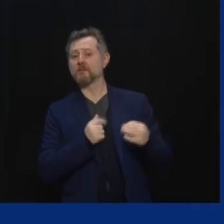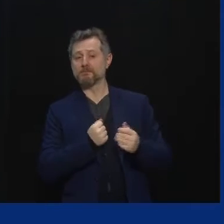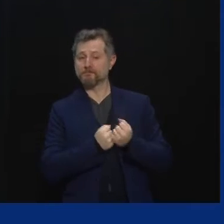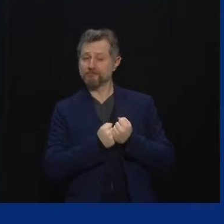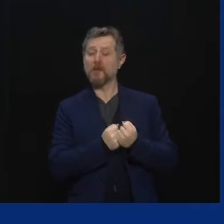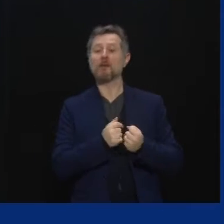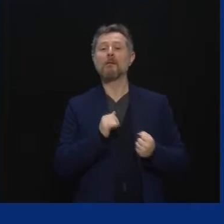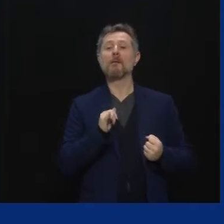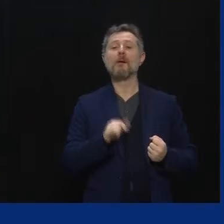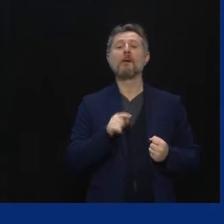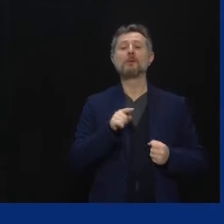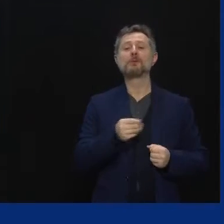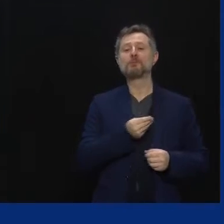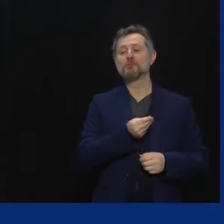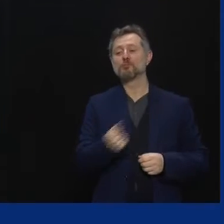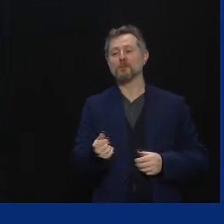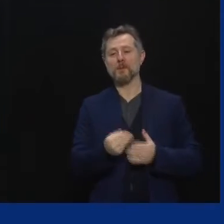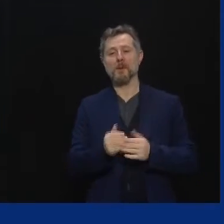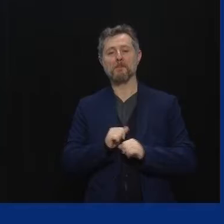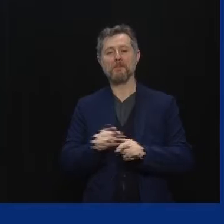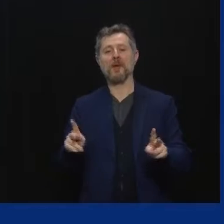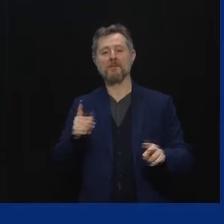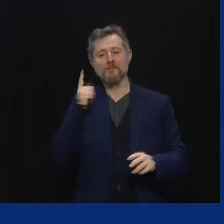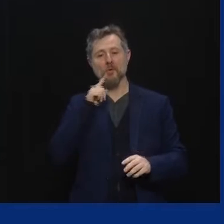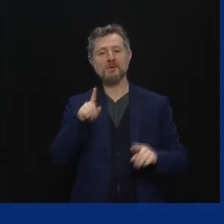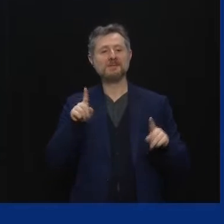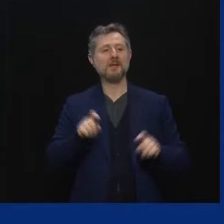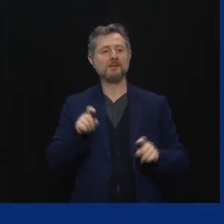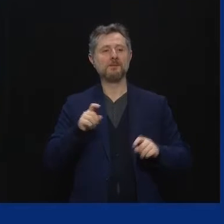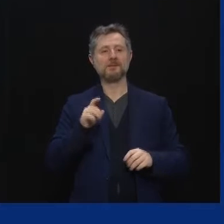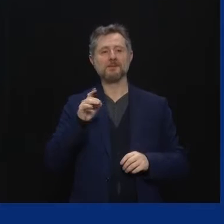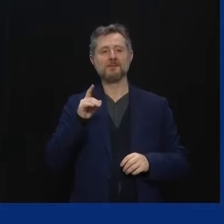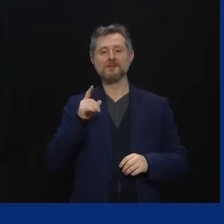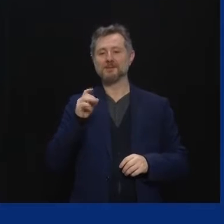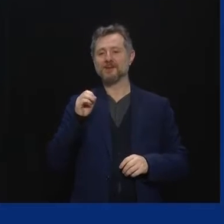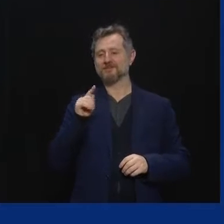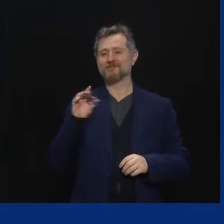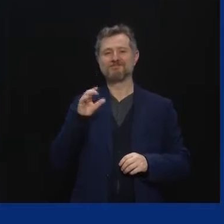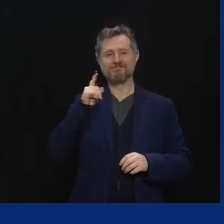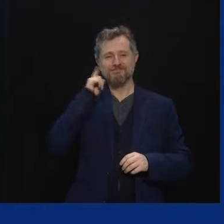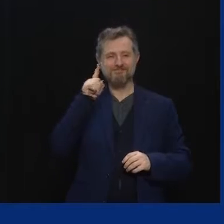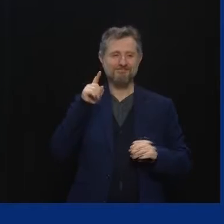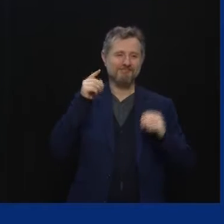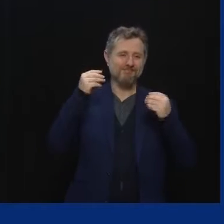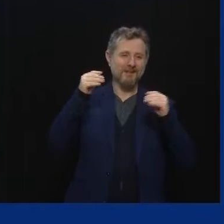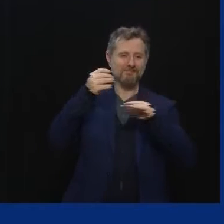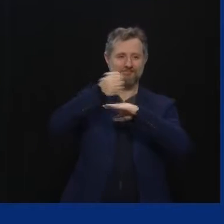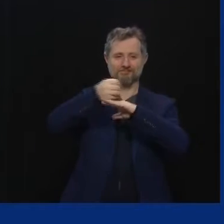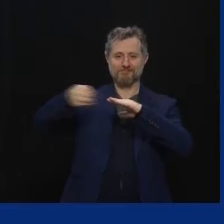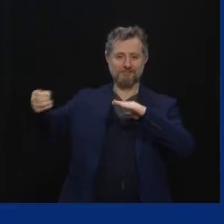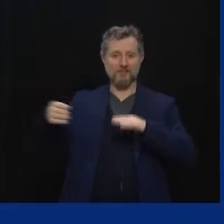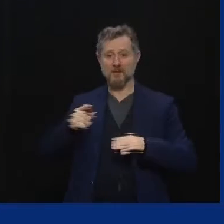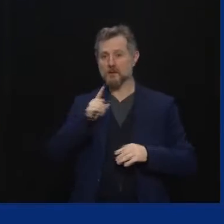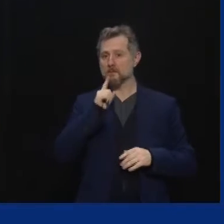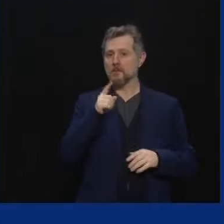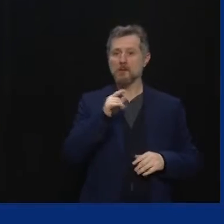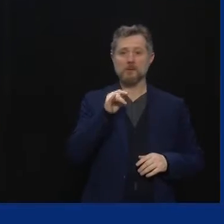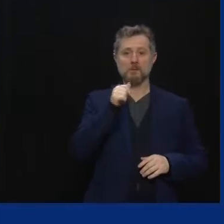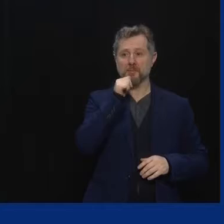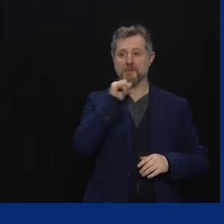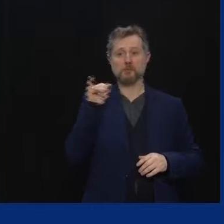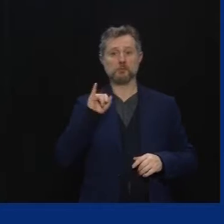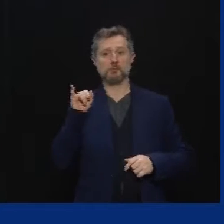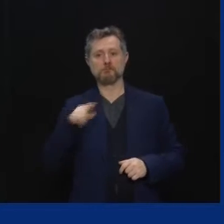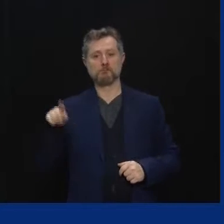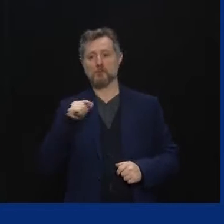until now, we did not have the authority to have private insurance companies pay for people to get over-the-counter tests. And